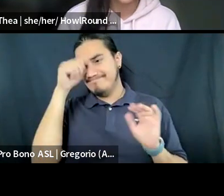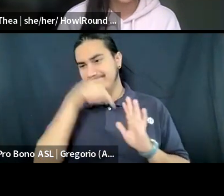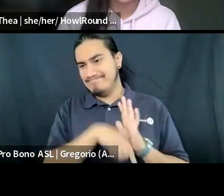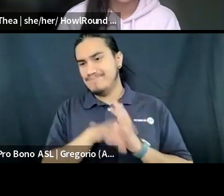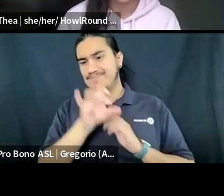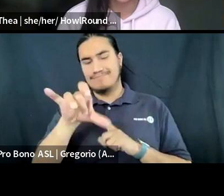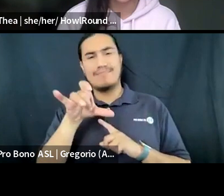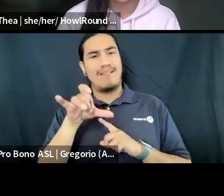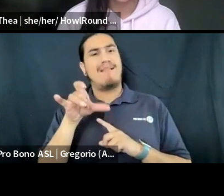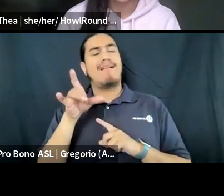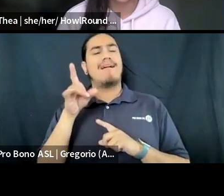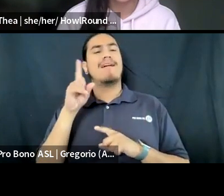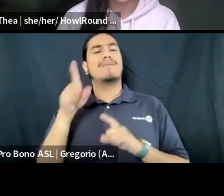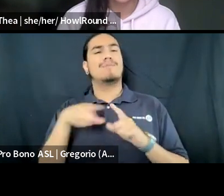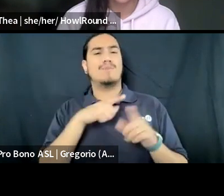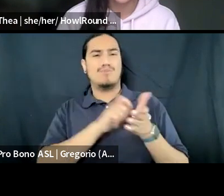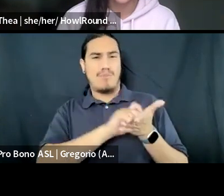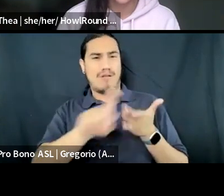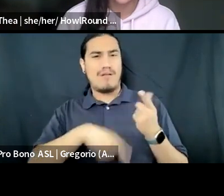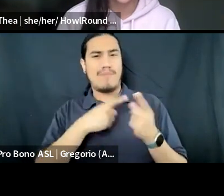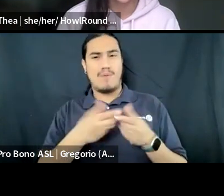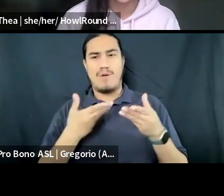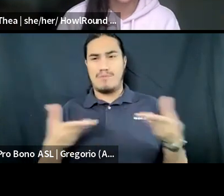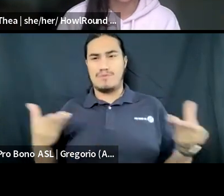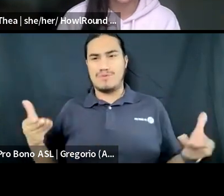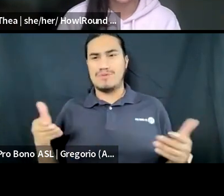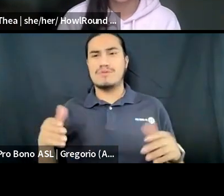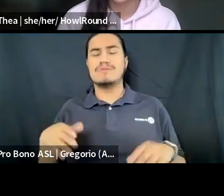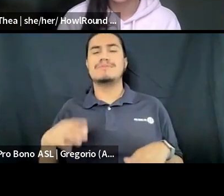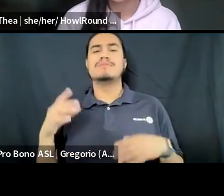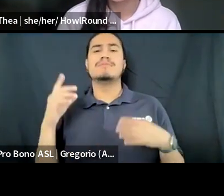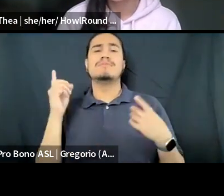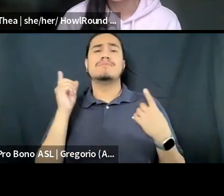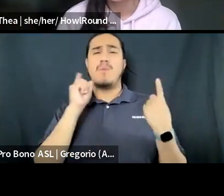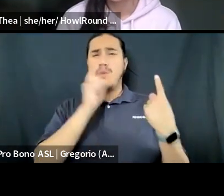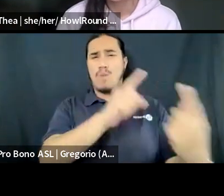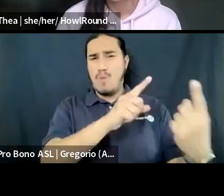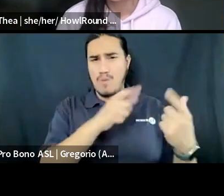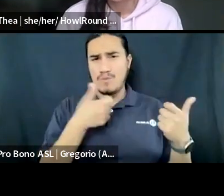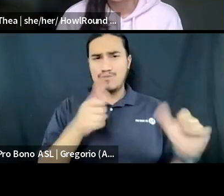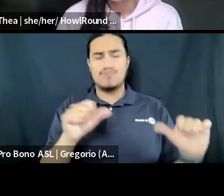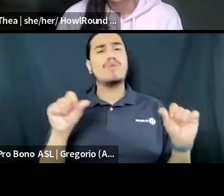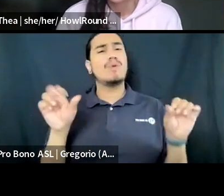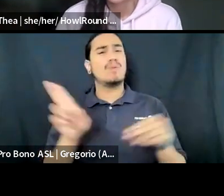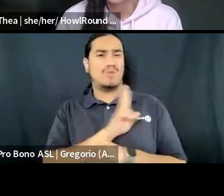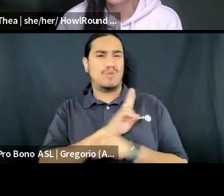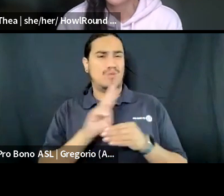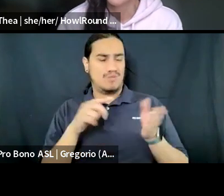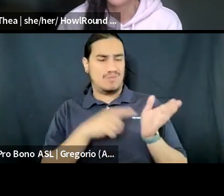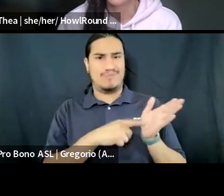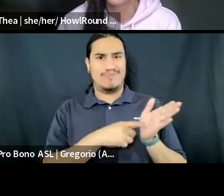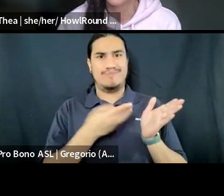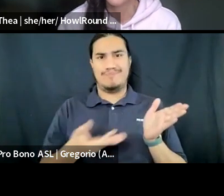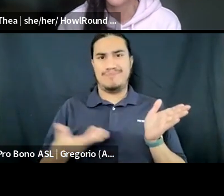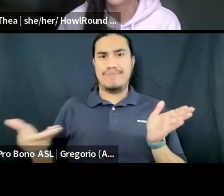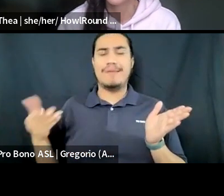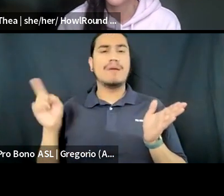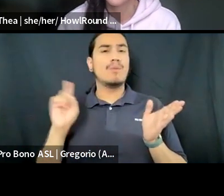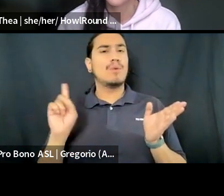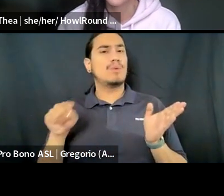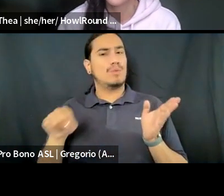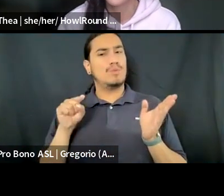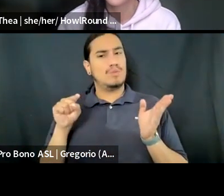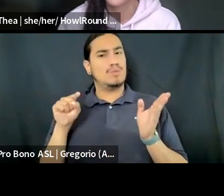you know, when it comes to writing about the object. The point is to try to use this as something that, where you